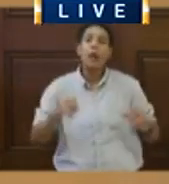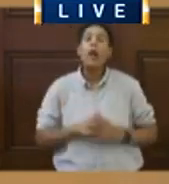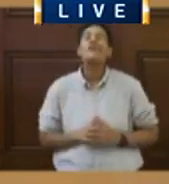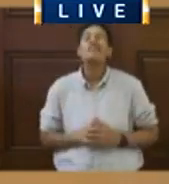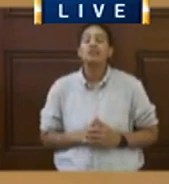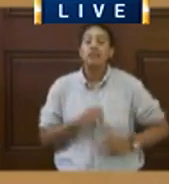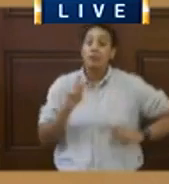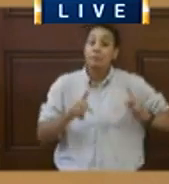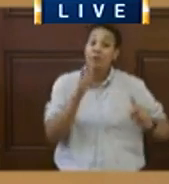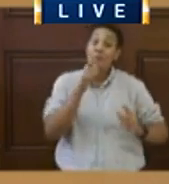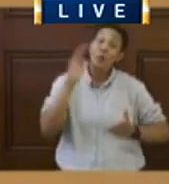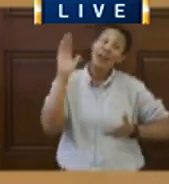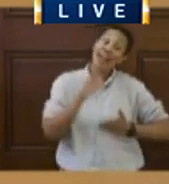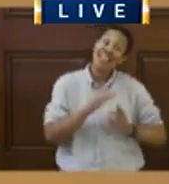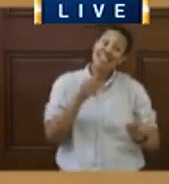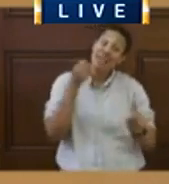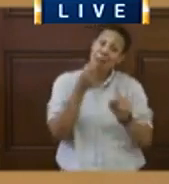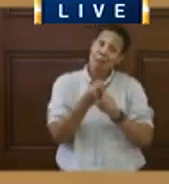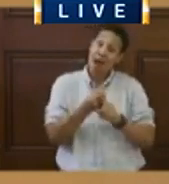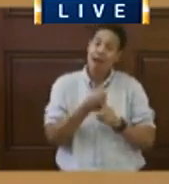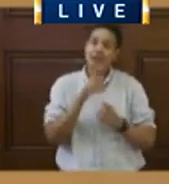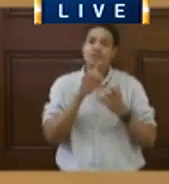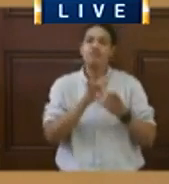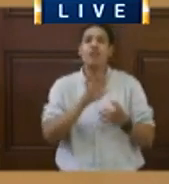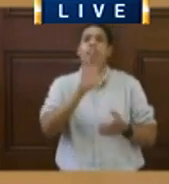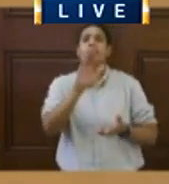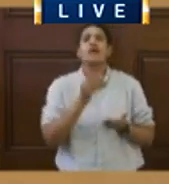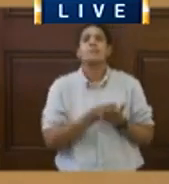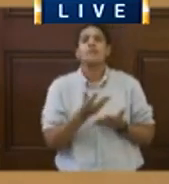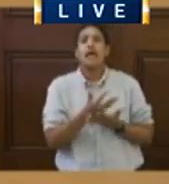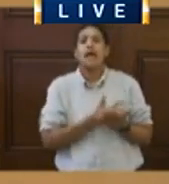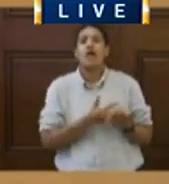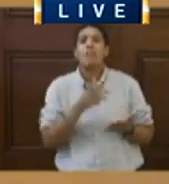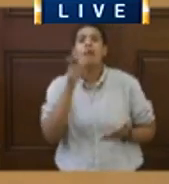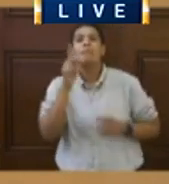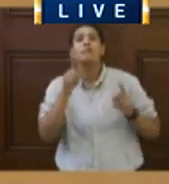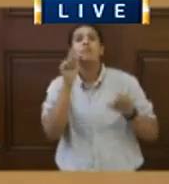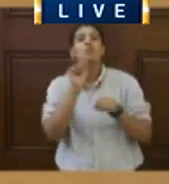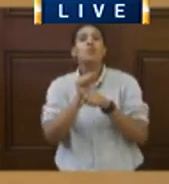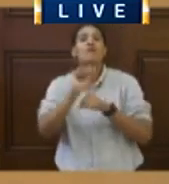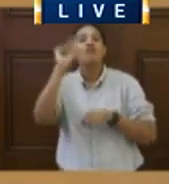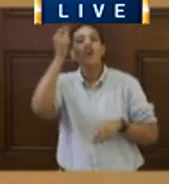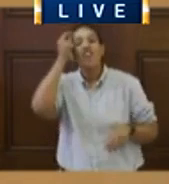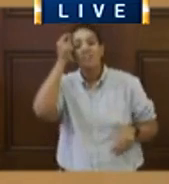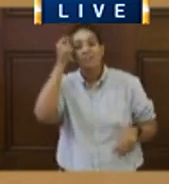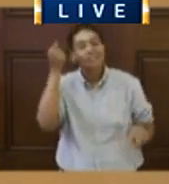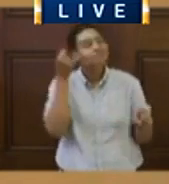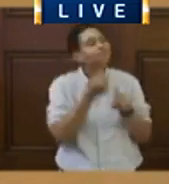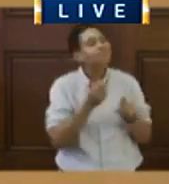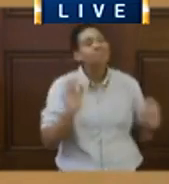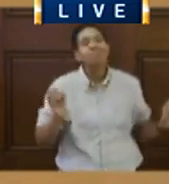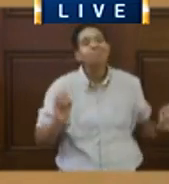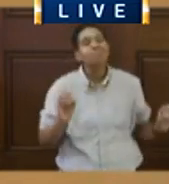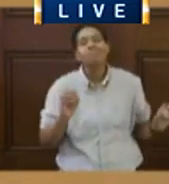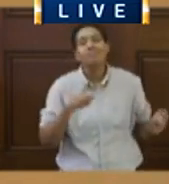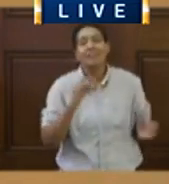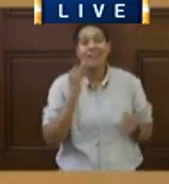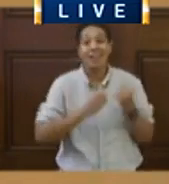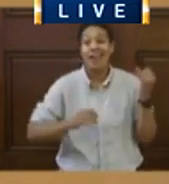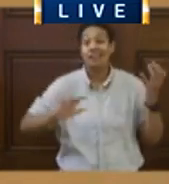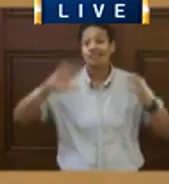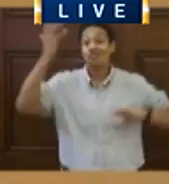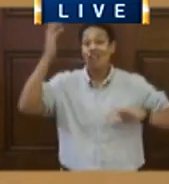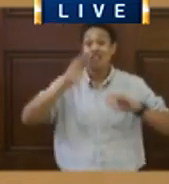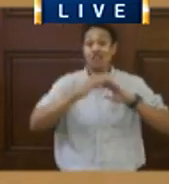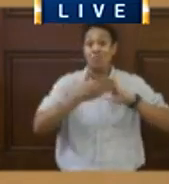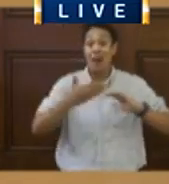least affected in terms of their income are persons who work for the government. In the last crisis that Jamaica had, even